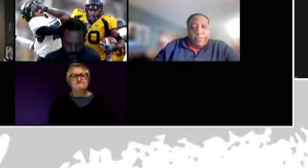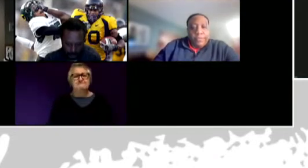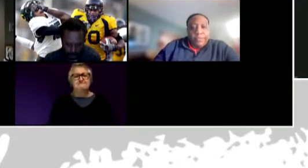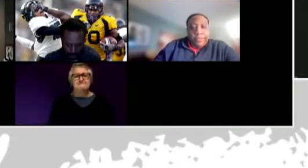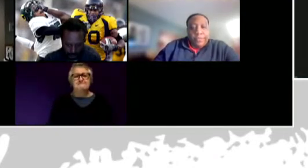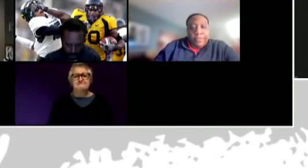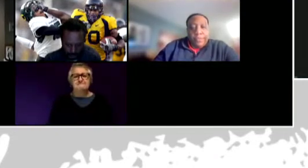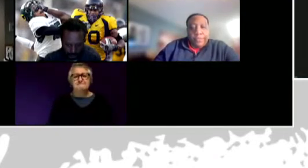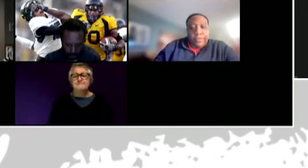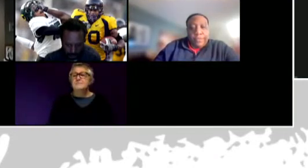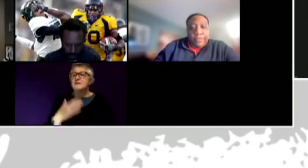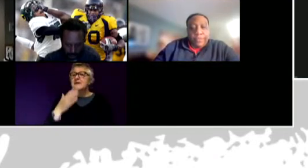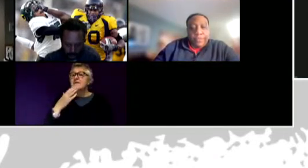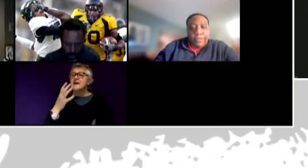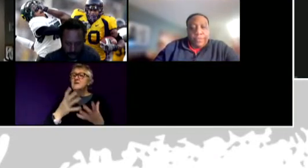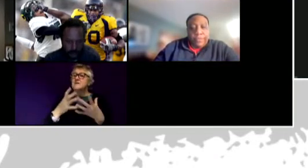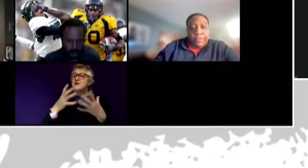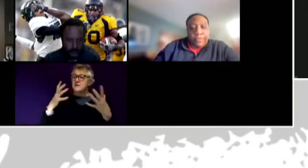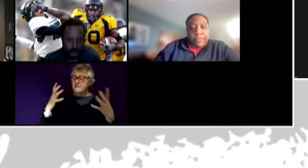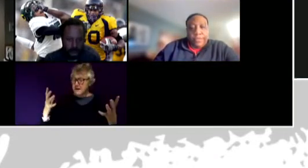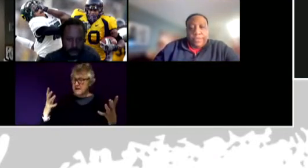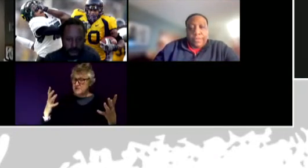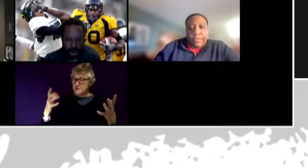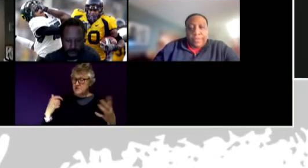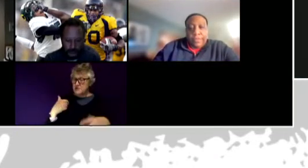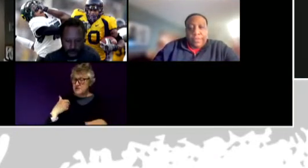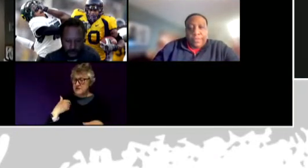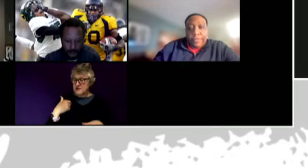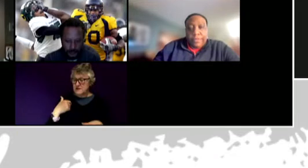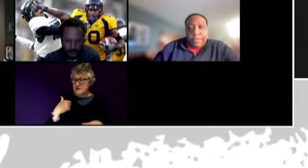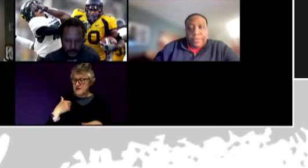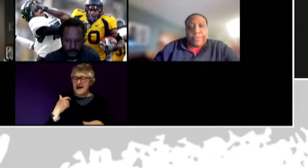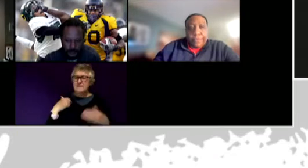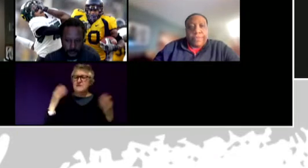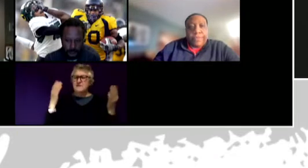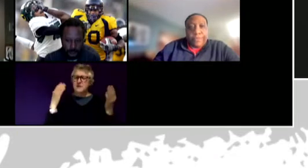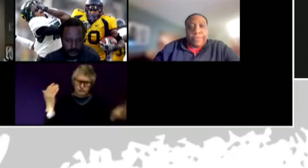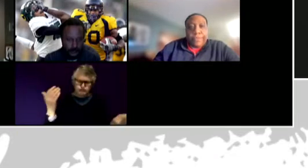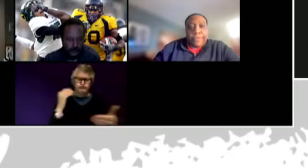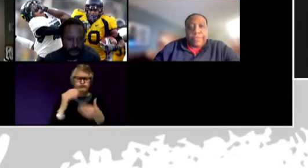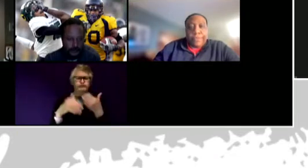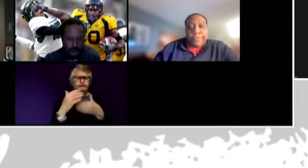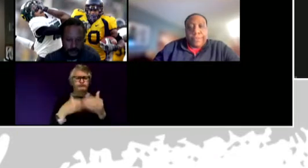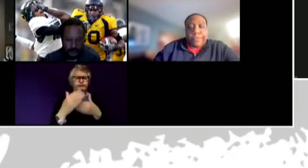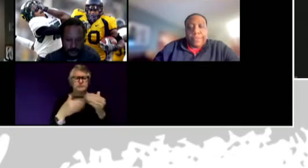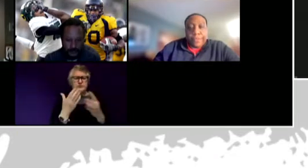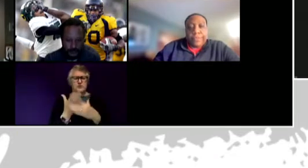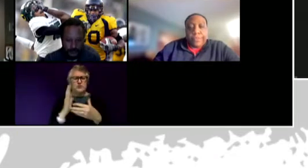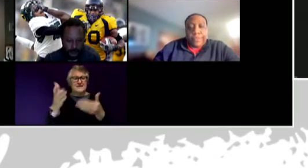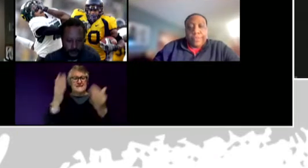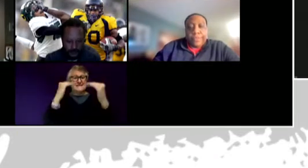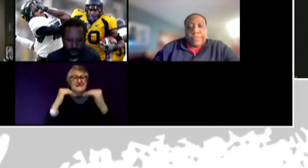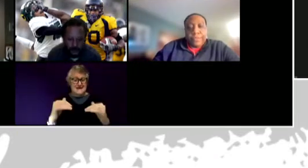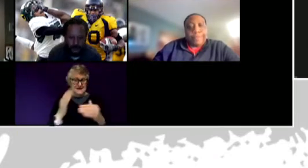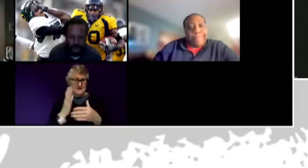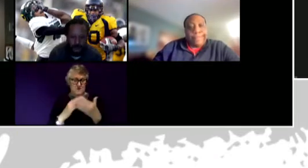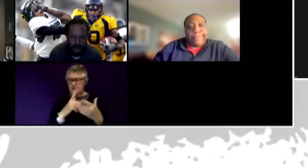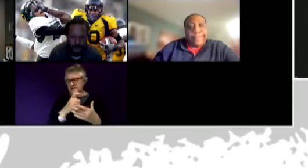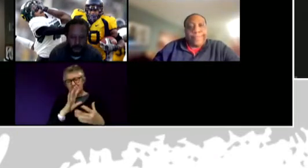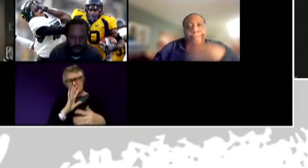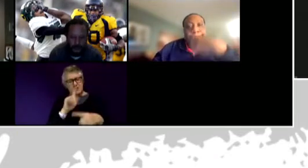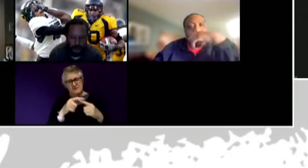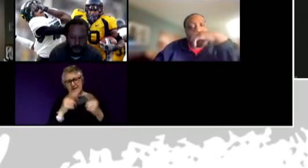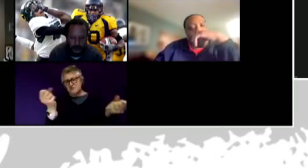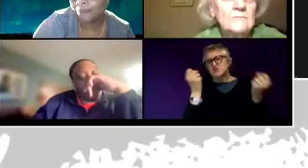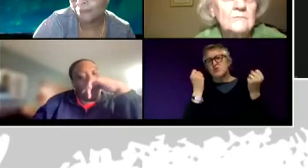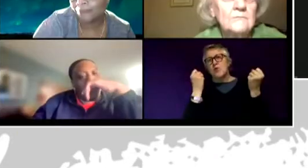Thanks very much. I appreciate it. I'm going to try to move quickly through this next part because we've talked about it so many times.